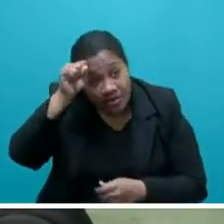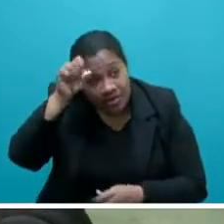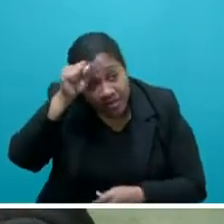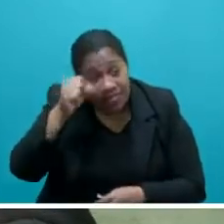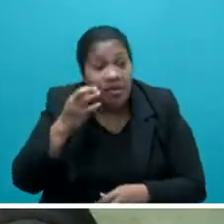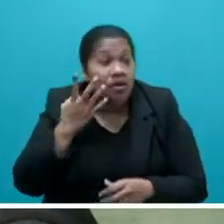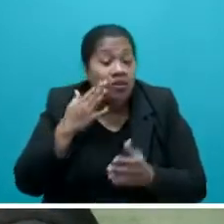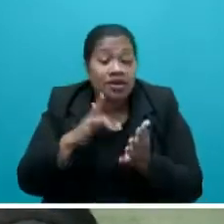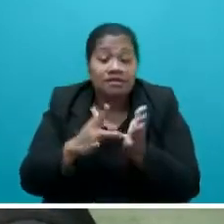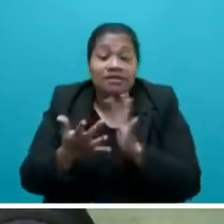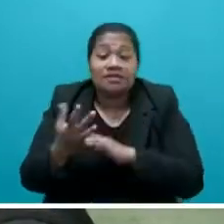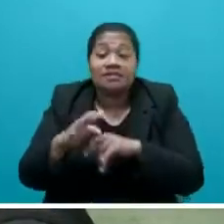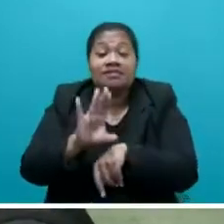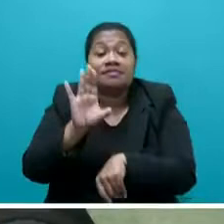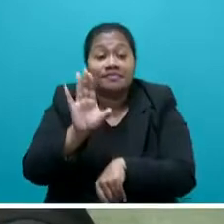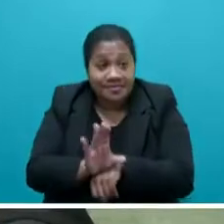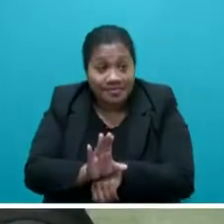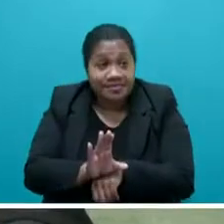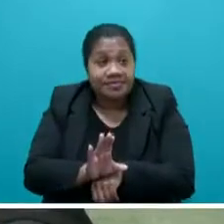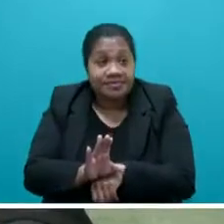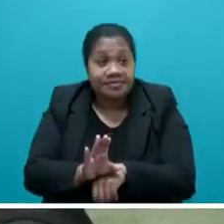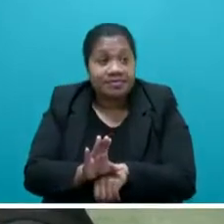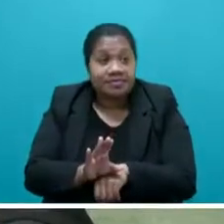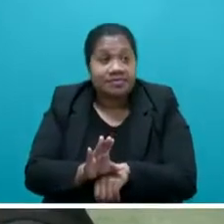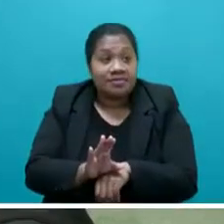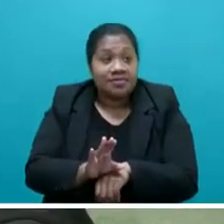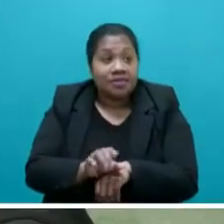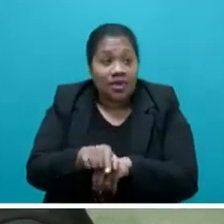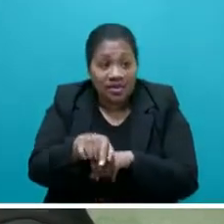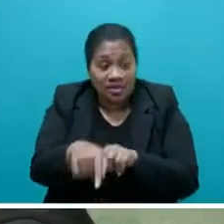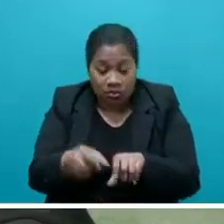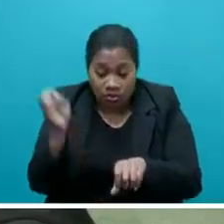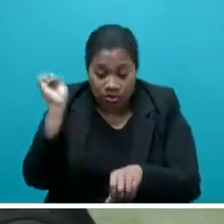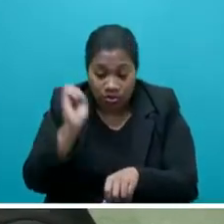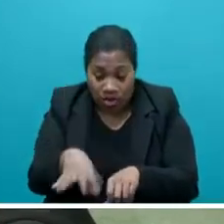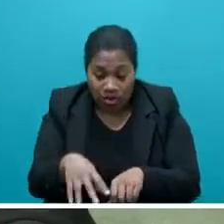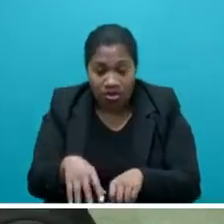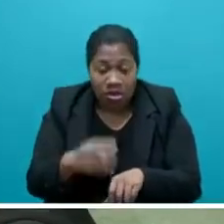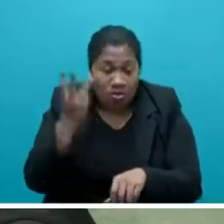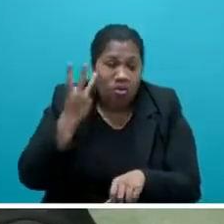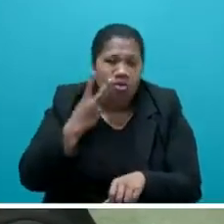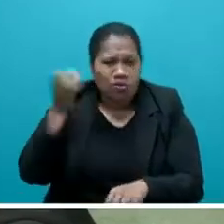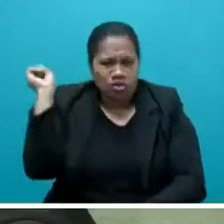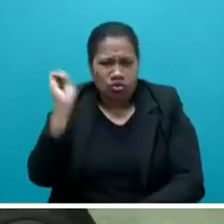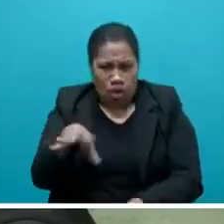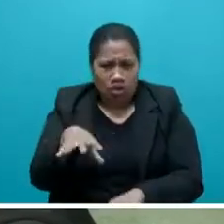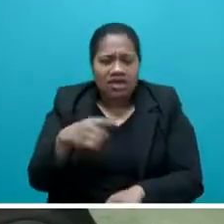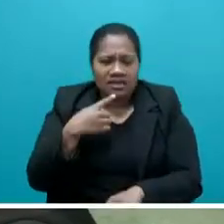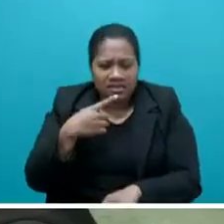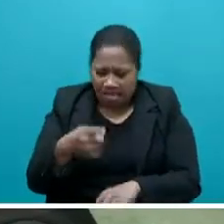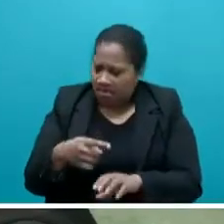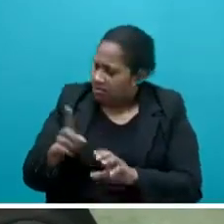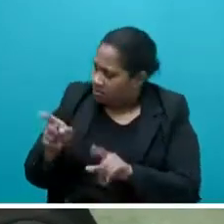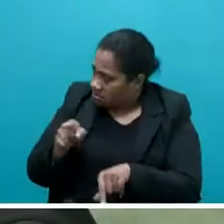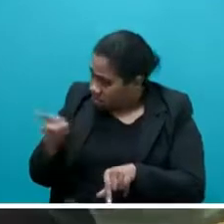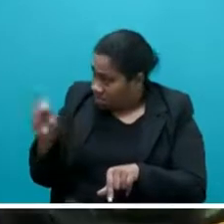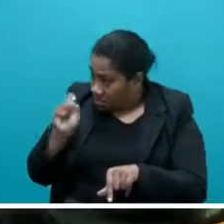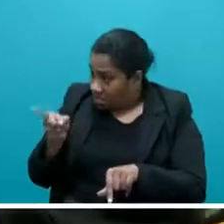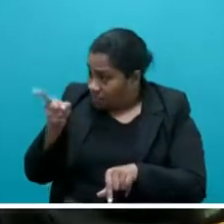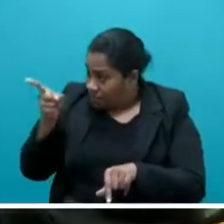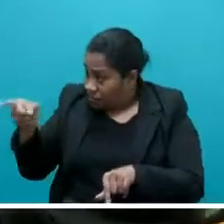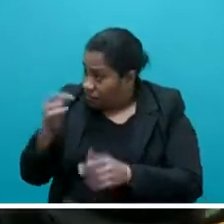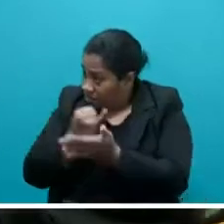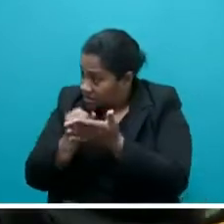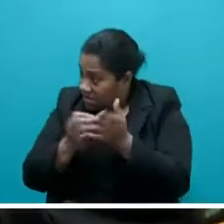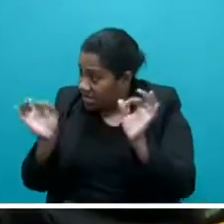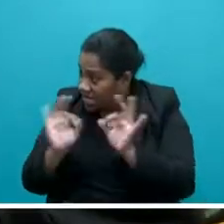Jesus Christ, when the woman was being stoned, and Christ said, if you have not sinned, then you cast a stone. Remember that? Remember